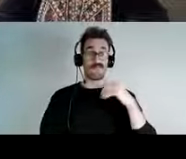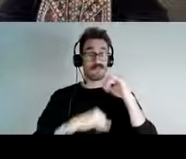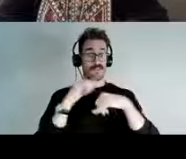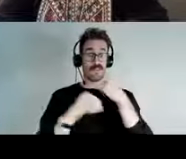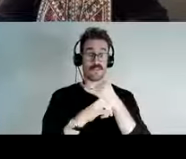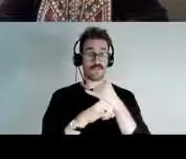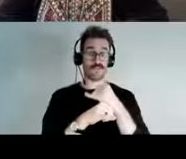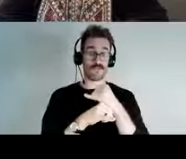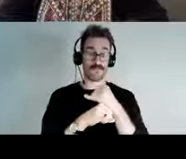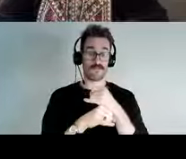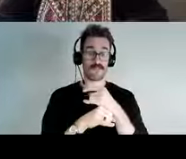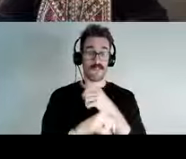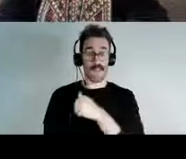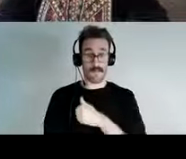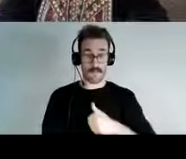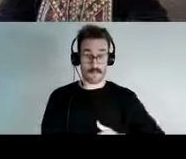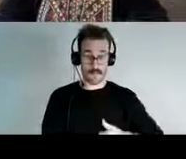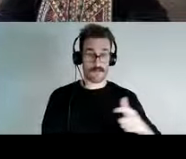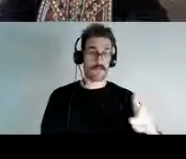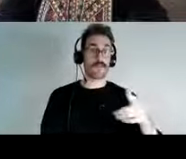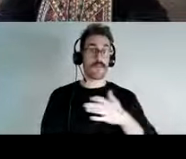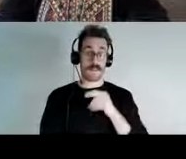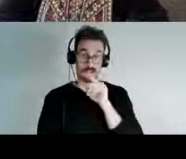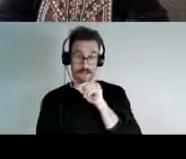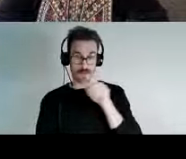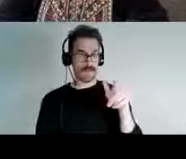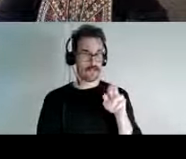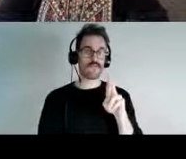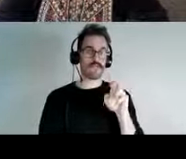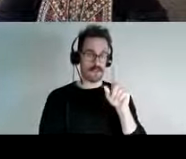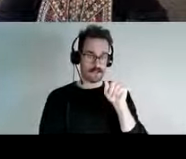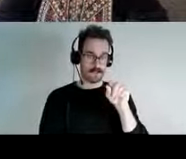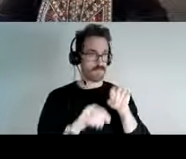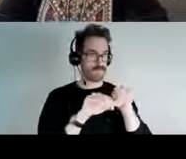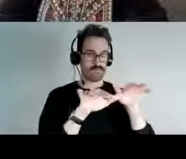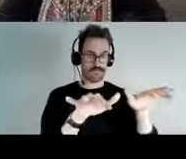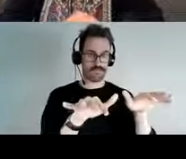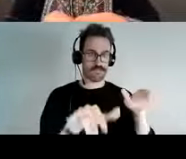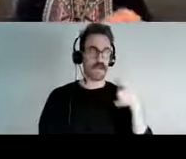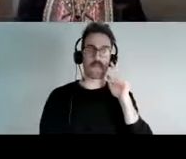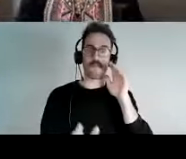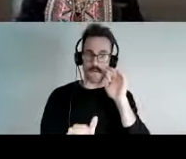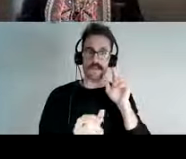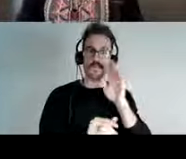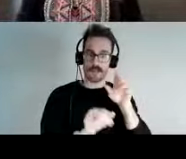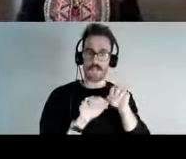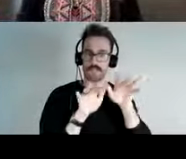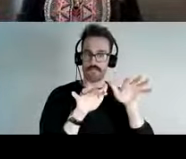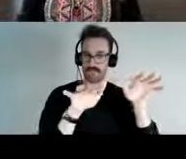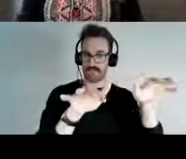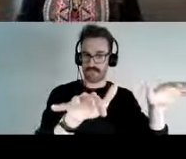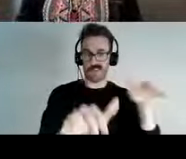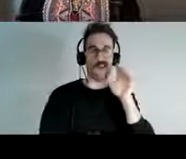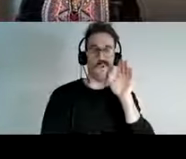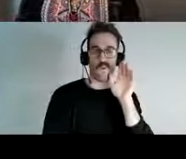about Senator Bovey's announcement. So I'm kind of hoping that might be some kind of a sign, but we'll